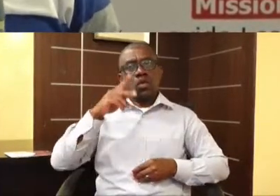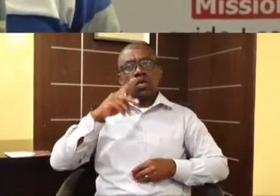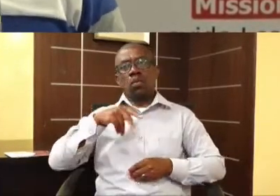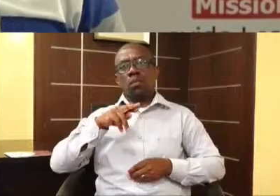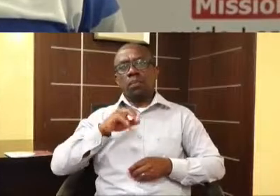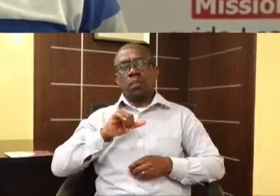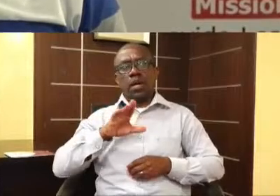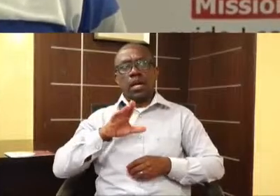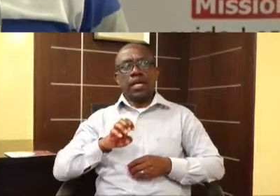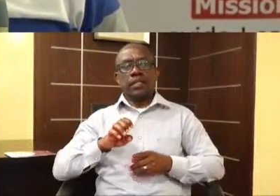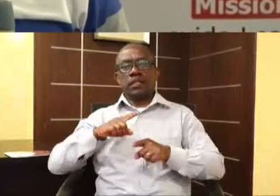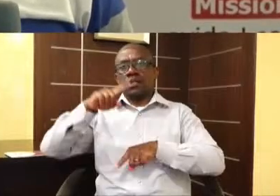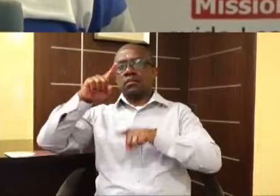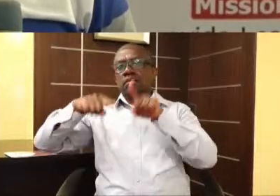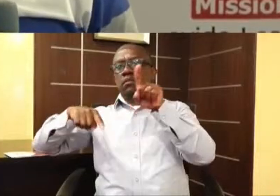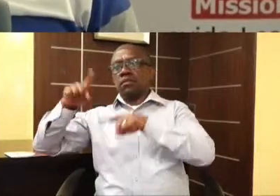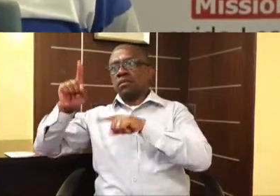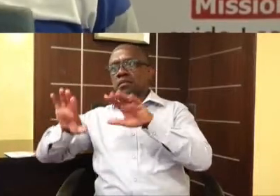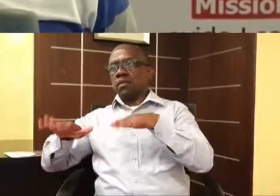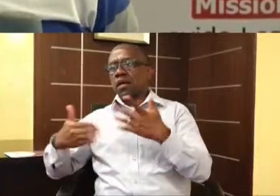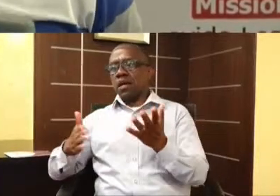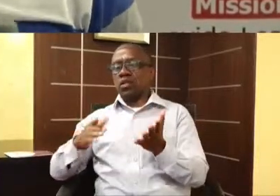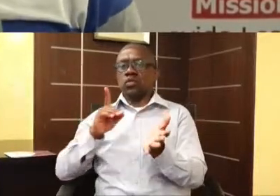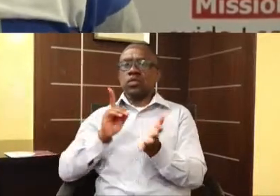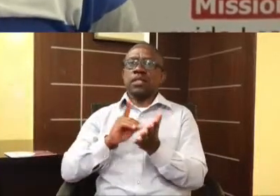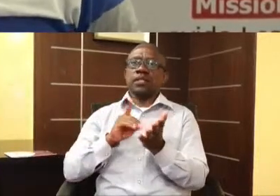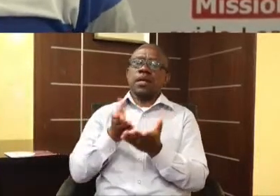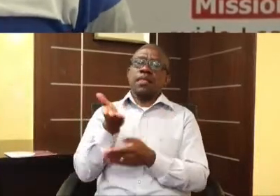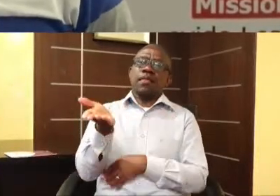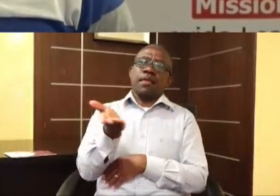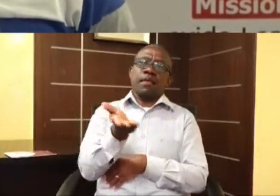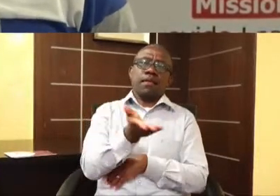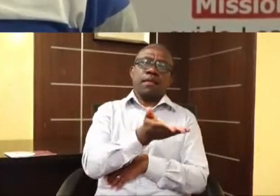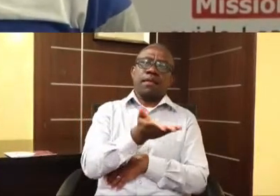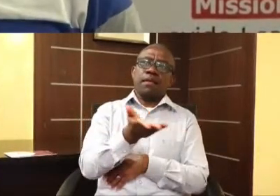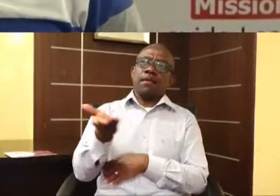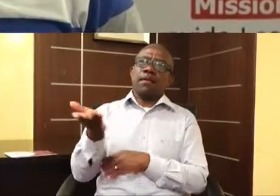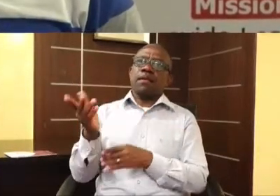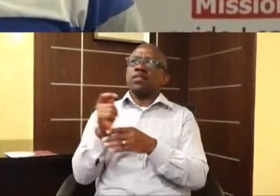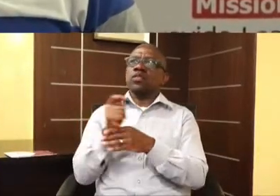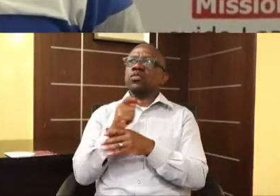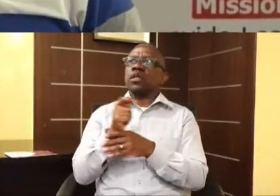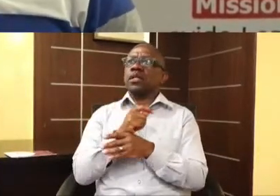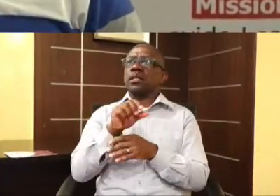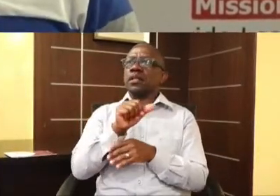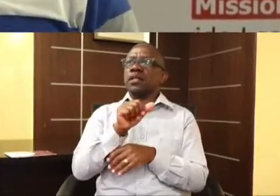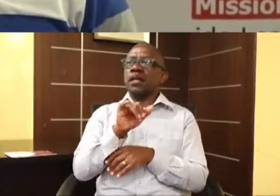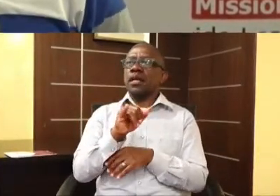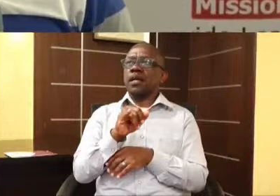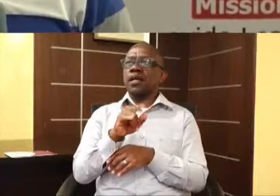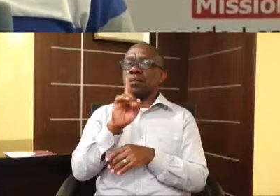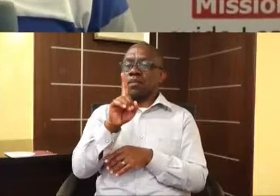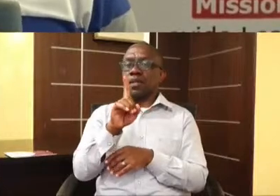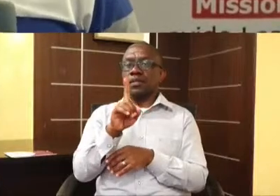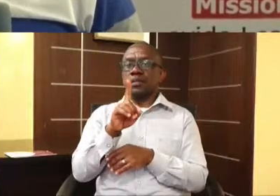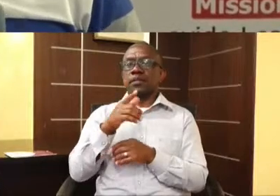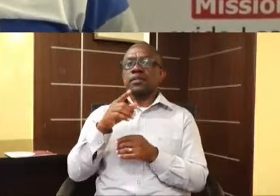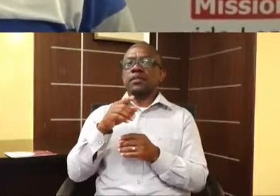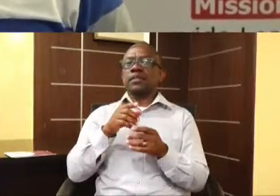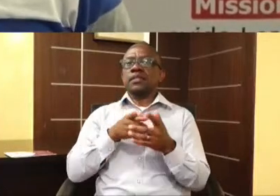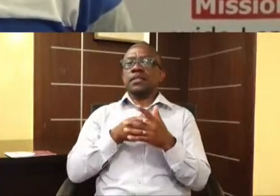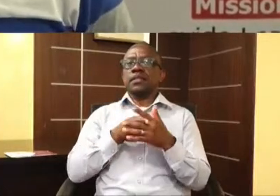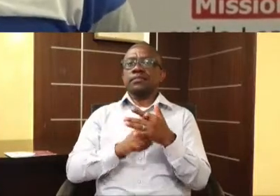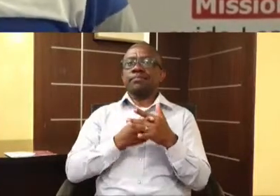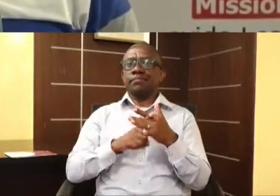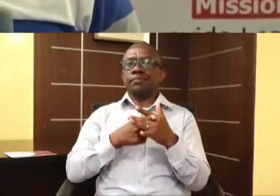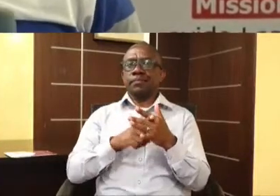So there is a lot of data anyway to even train AI models. But then the issue is the restrictions on data